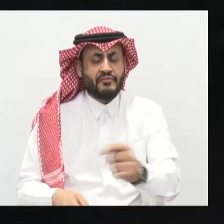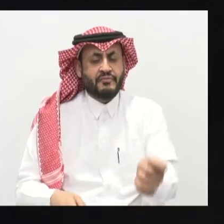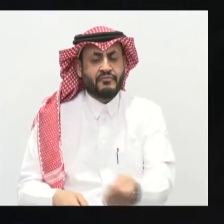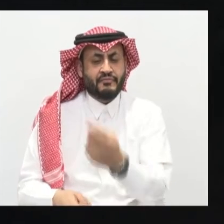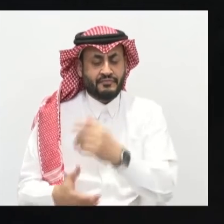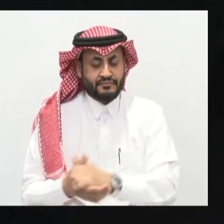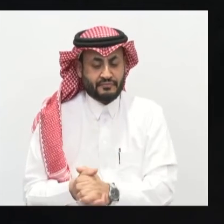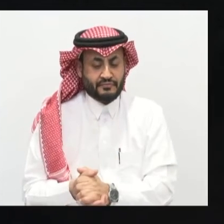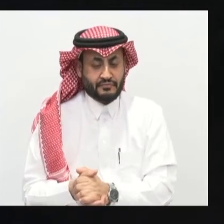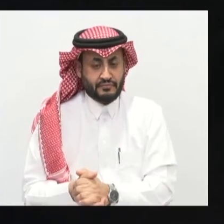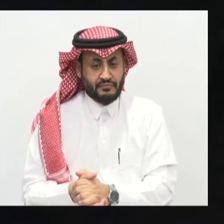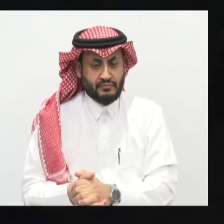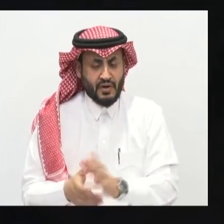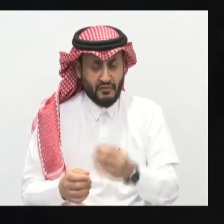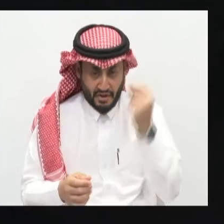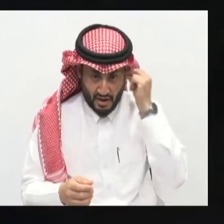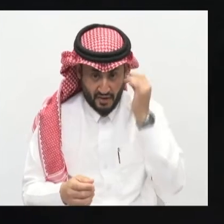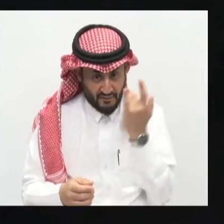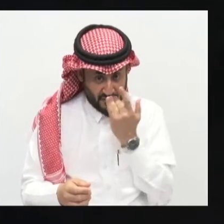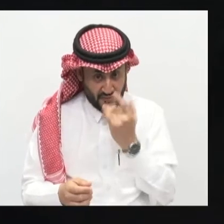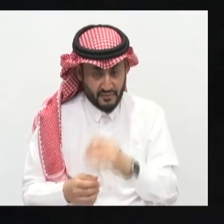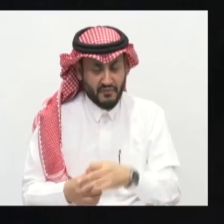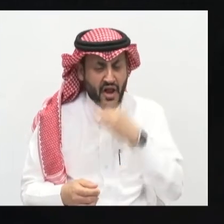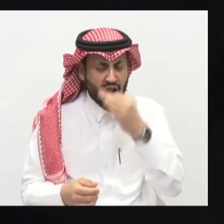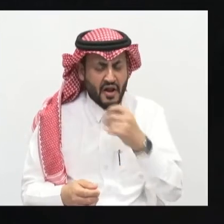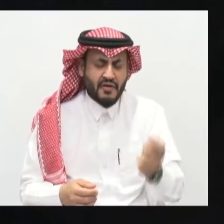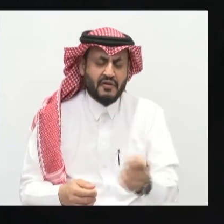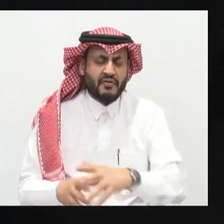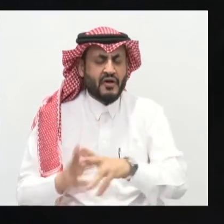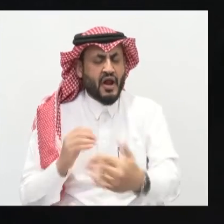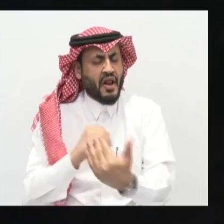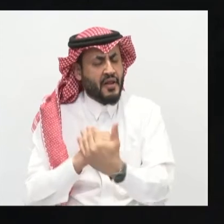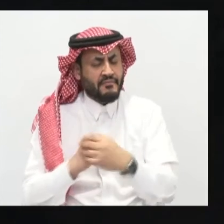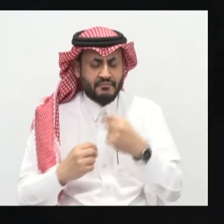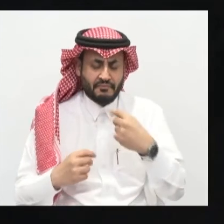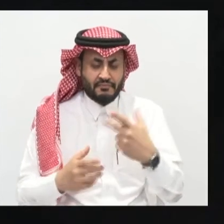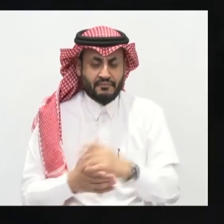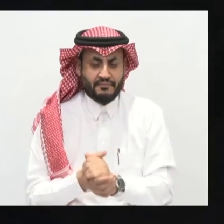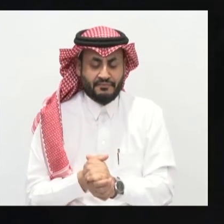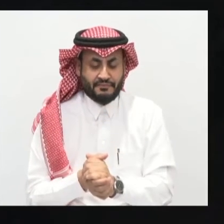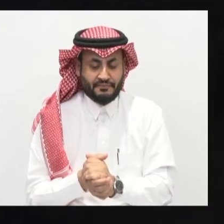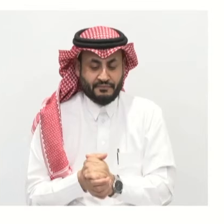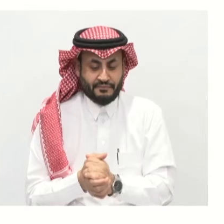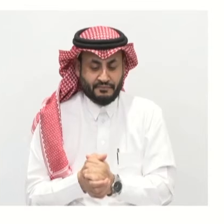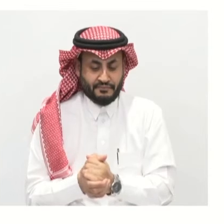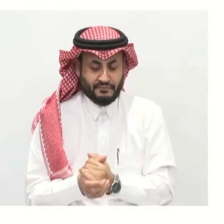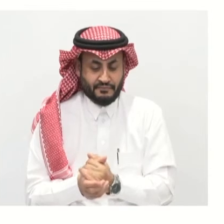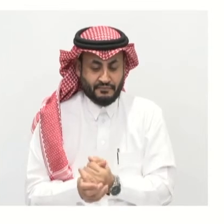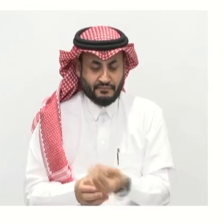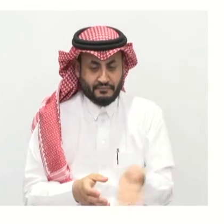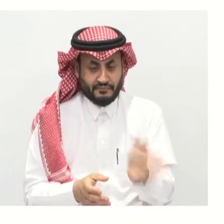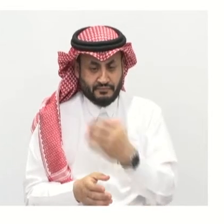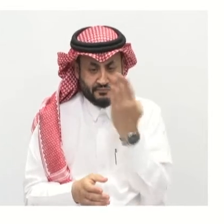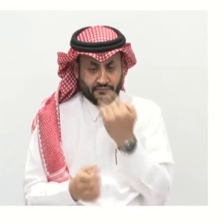language, not only in speaking, but also in writing. You will be able to learn English and use the language in different ways. Okay? Now let's